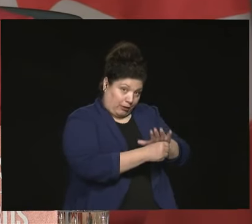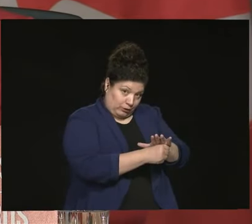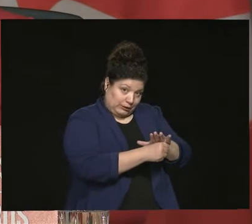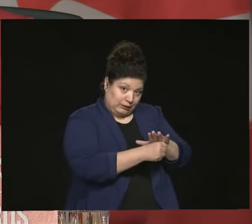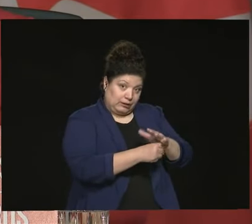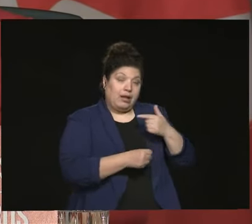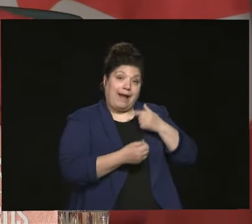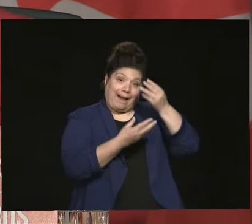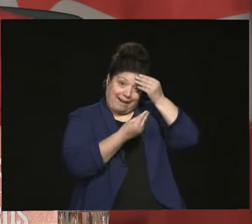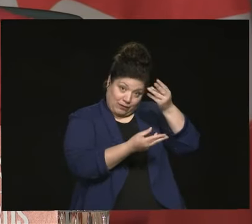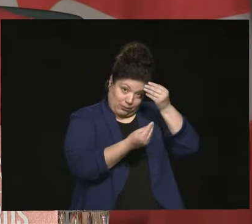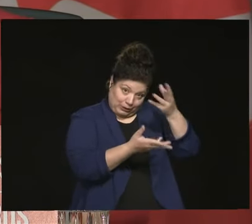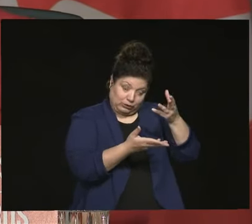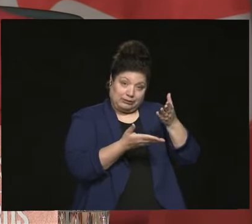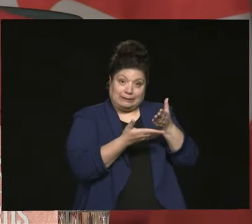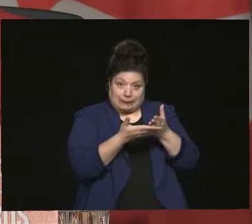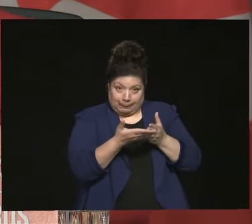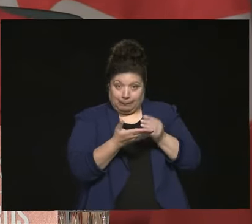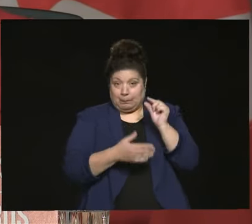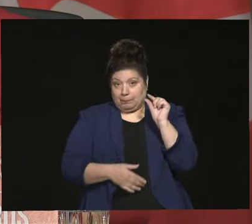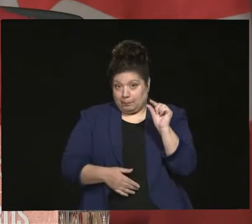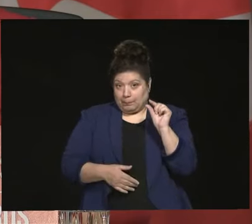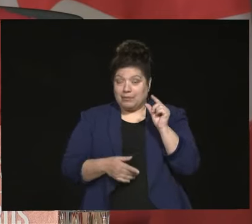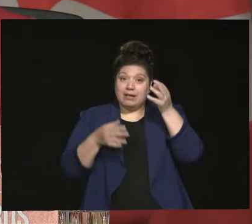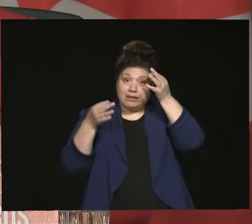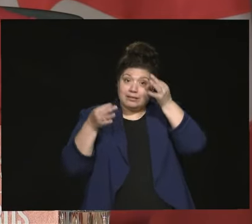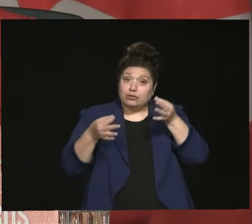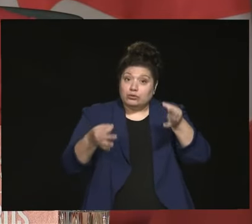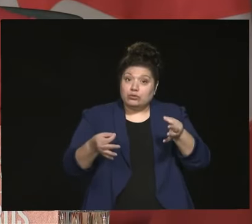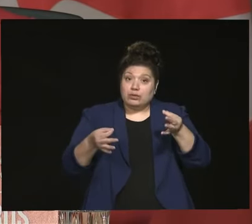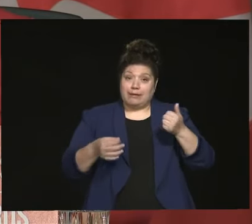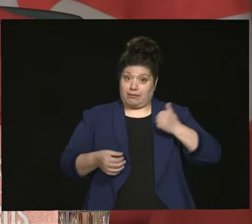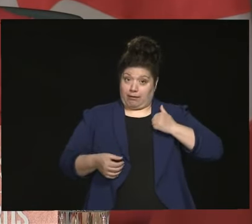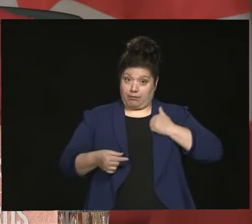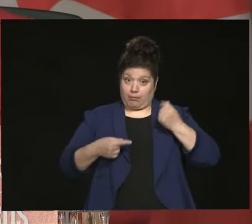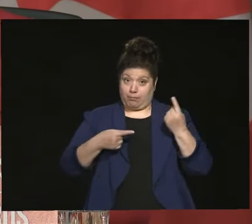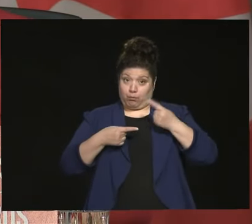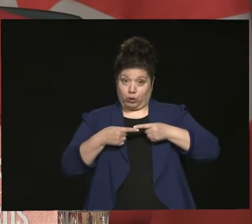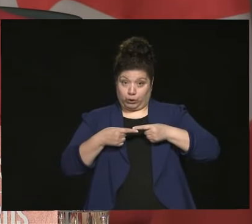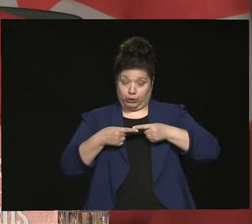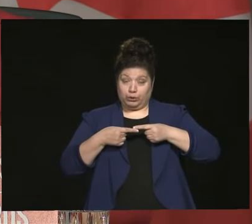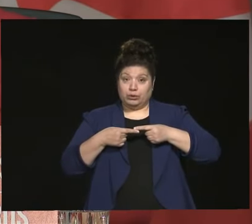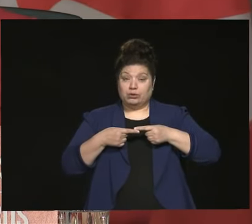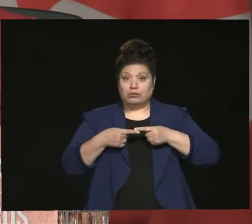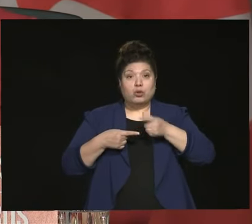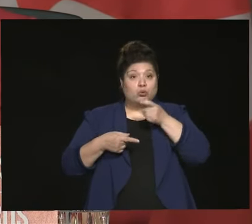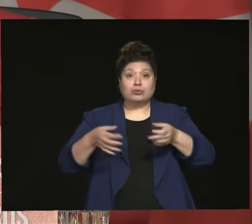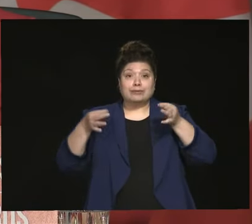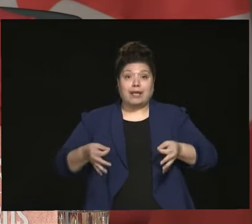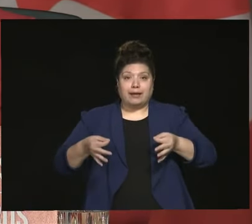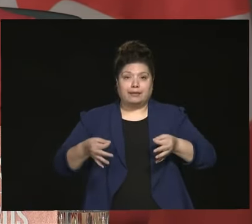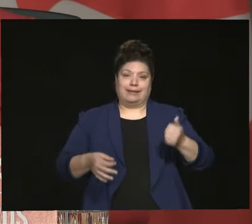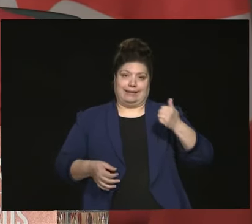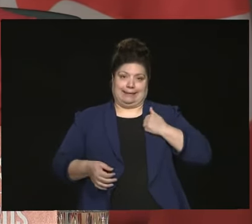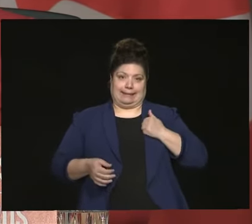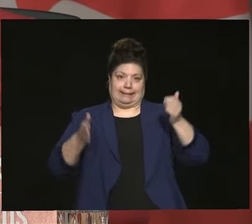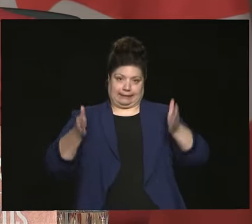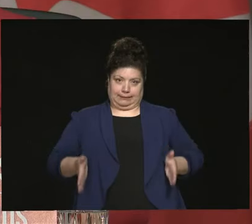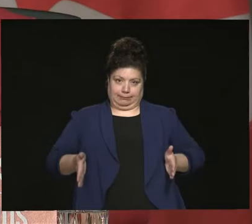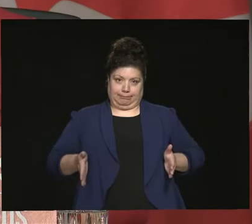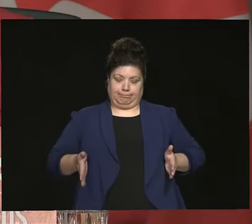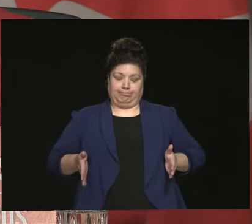is decisions about Canada's border are taken by Canadians. Full stop. And when it